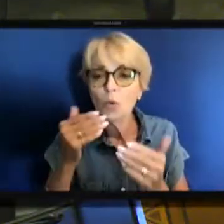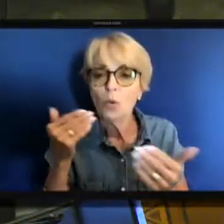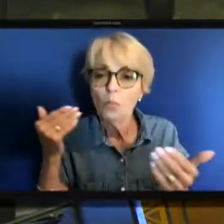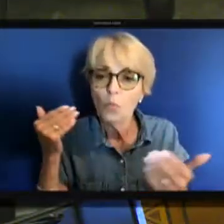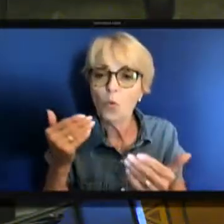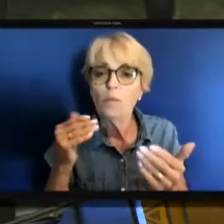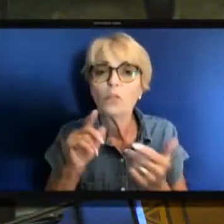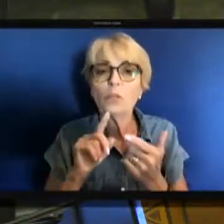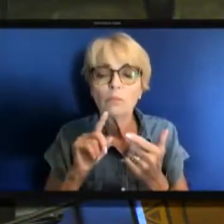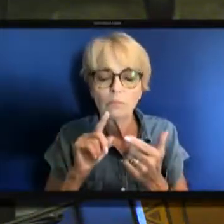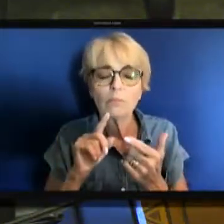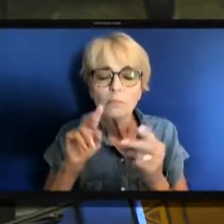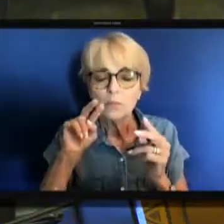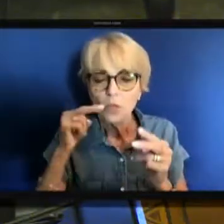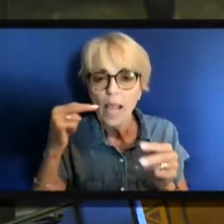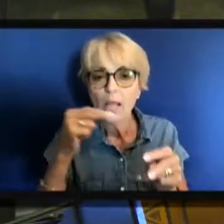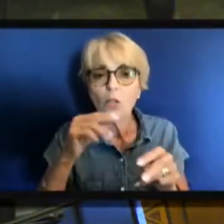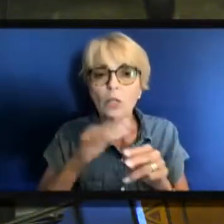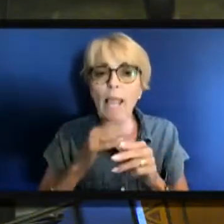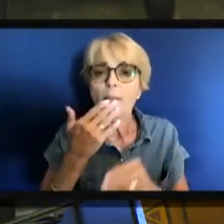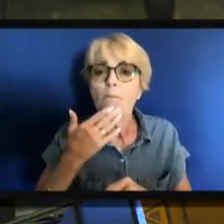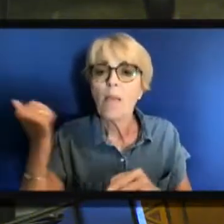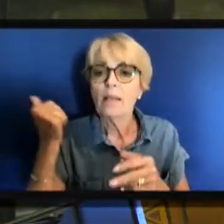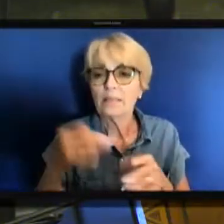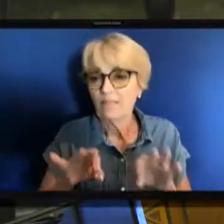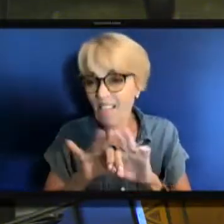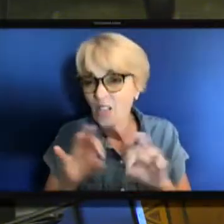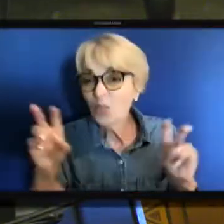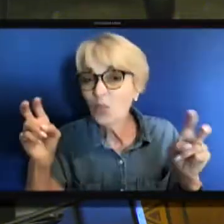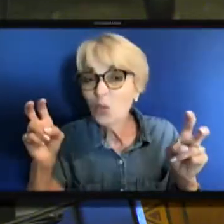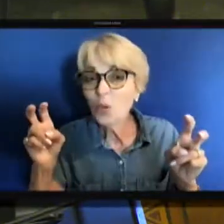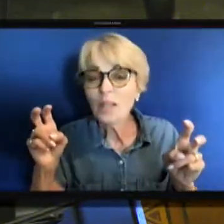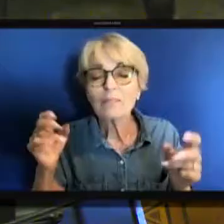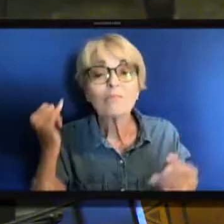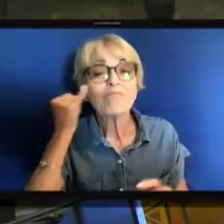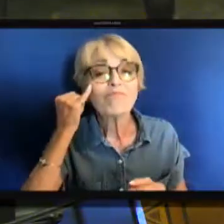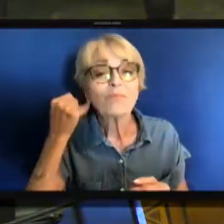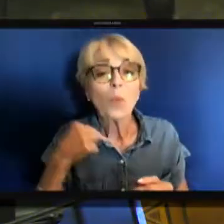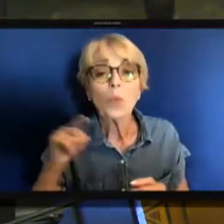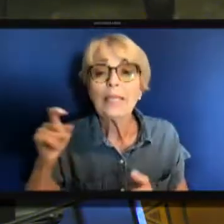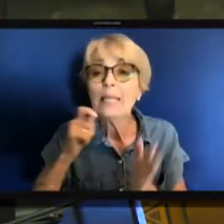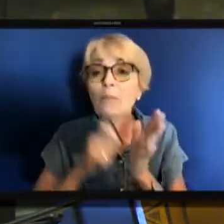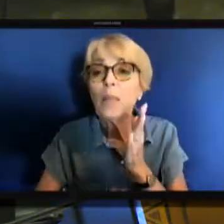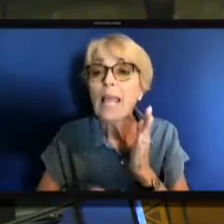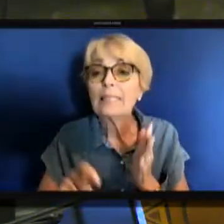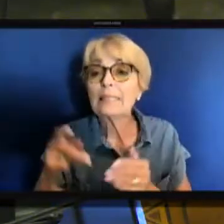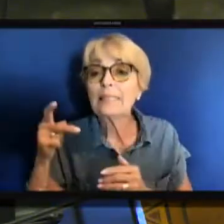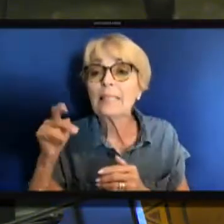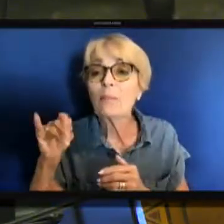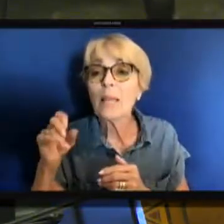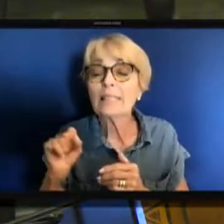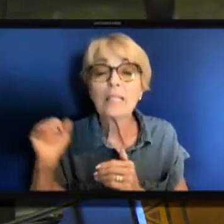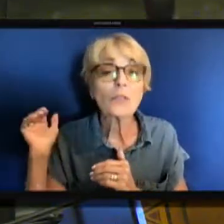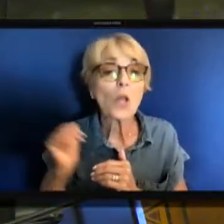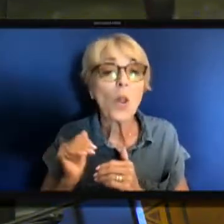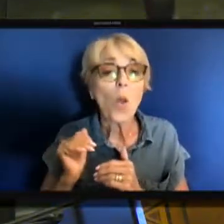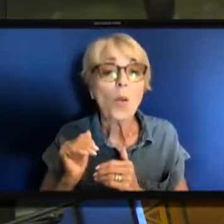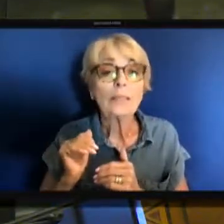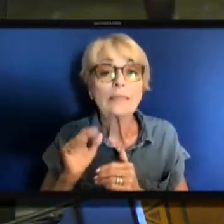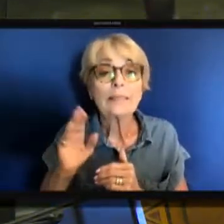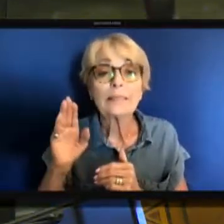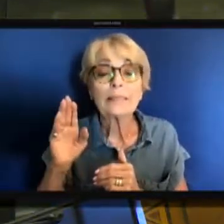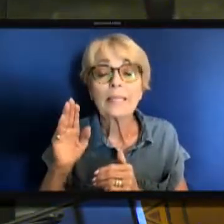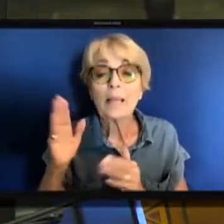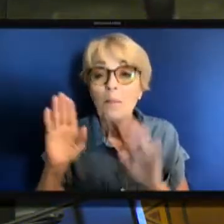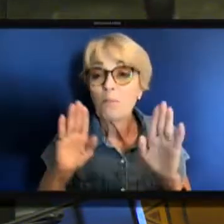just the easiest example being, we need pens, and the lowest responsible bidder says, I can give it to me for